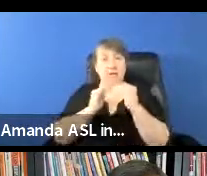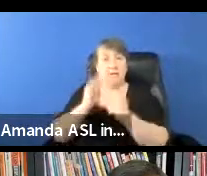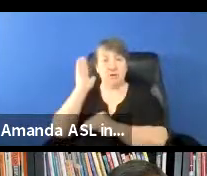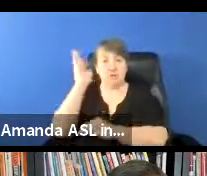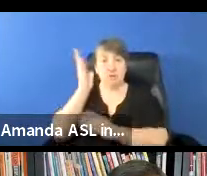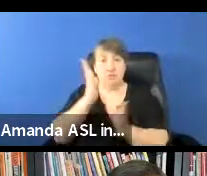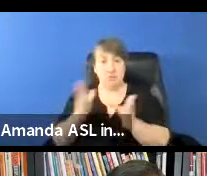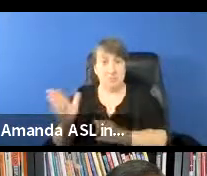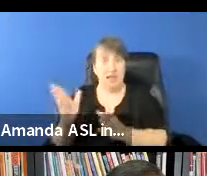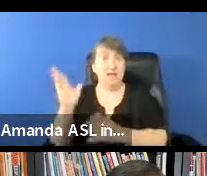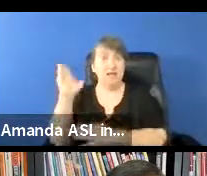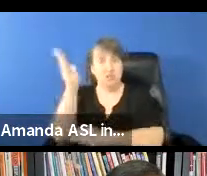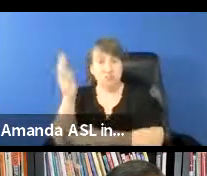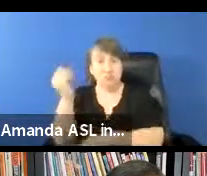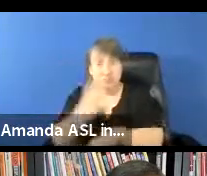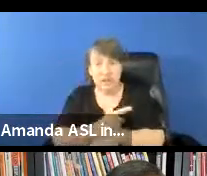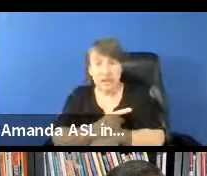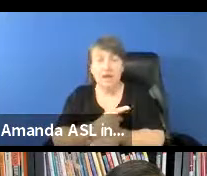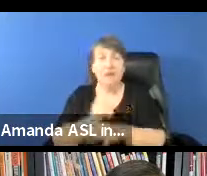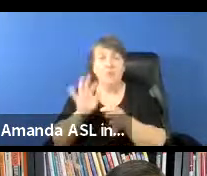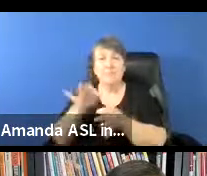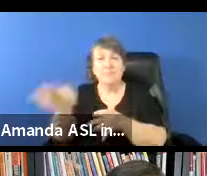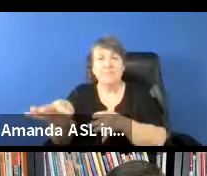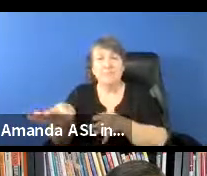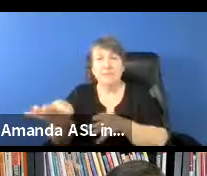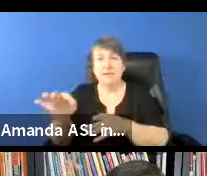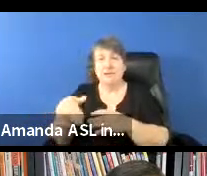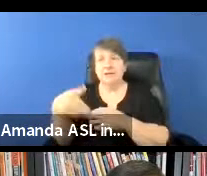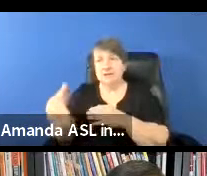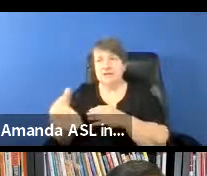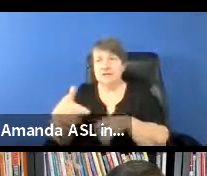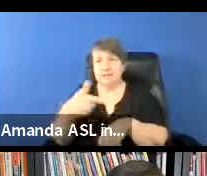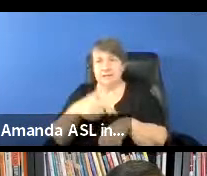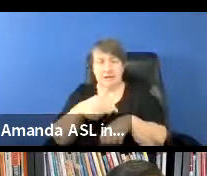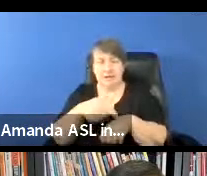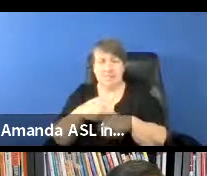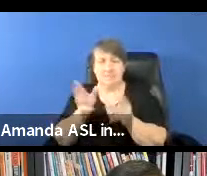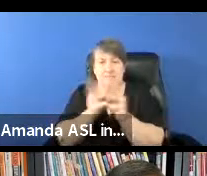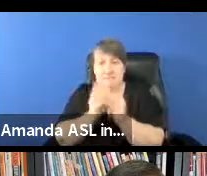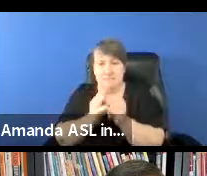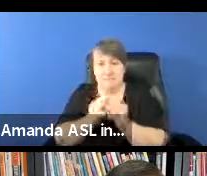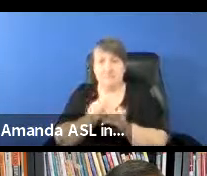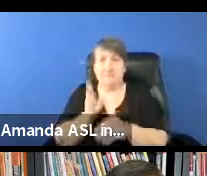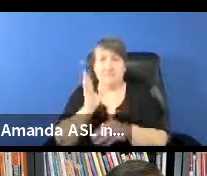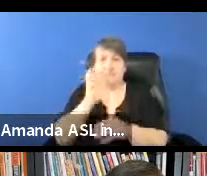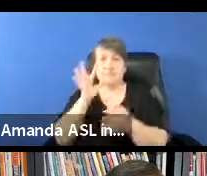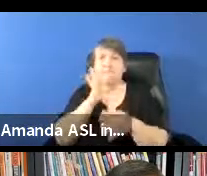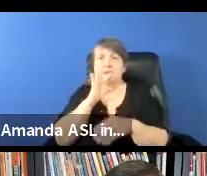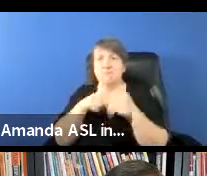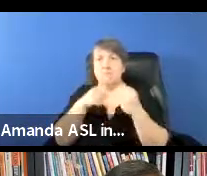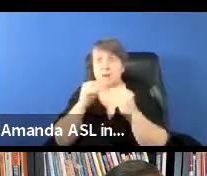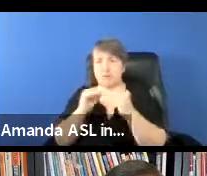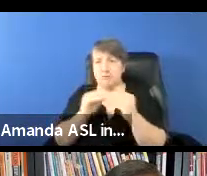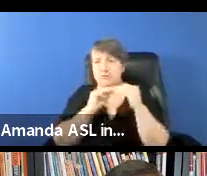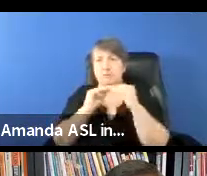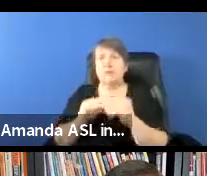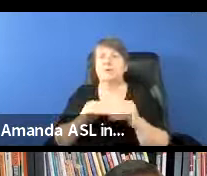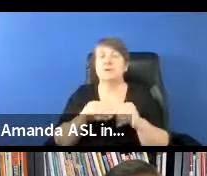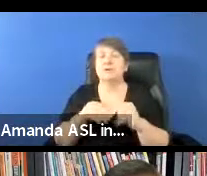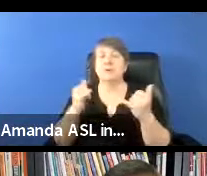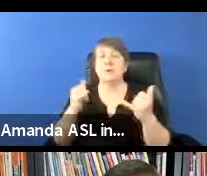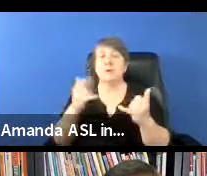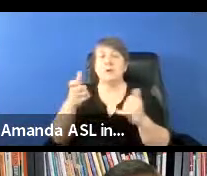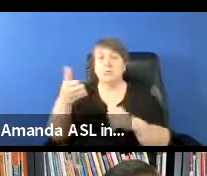on hearing today and defer that to our next meeting. At this point, I'd like to